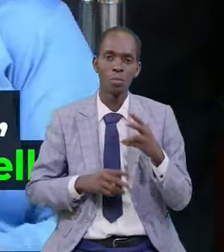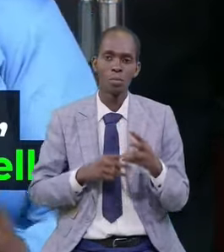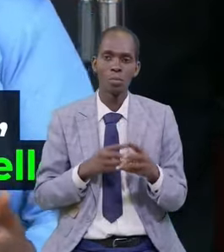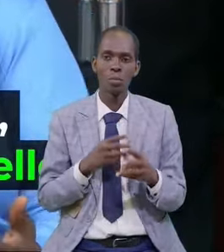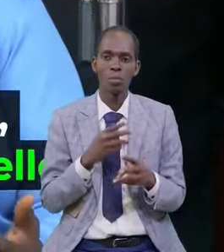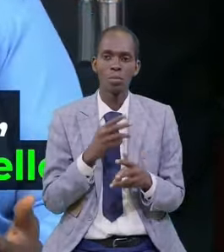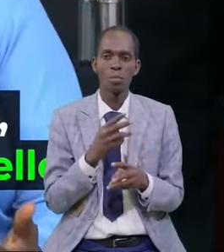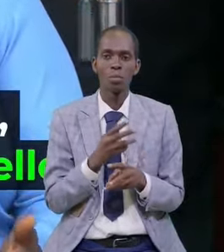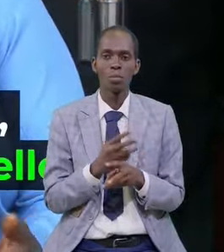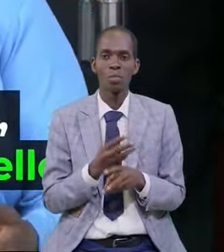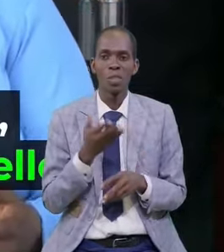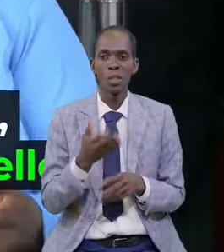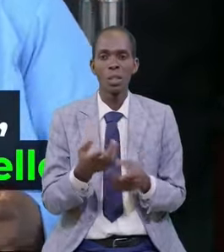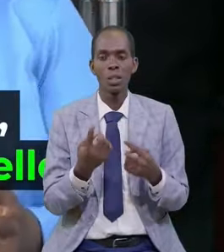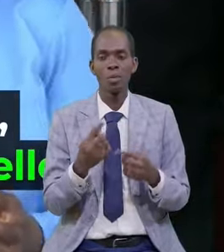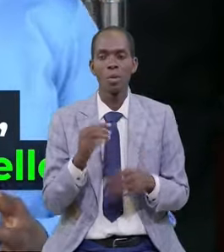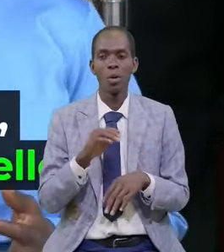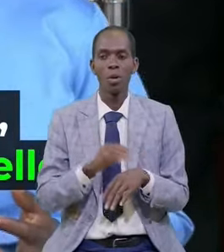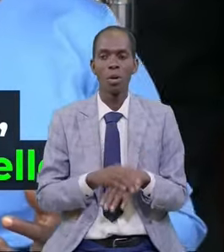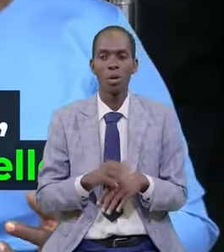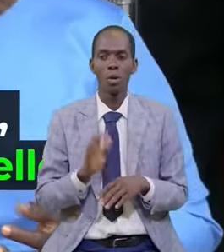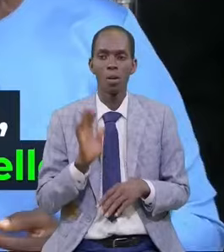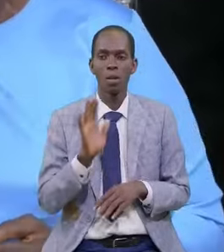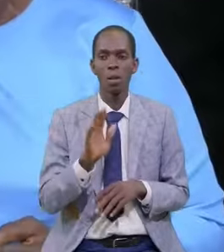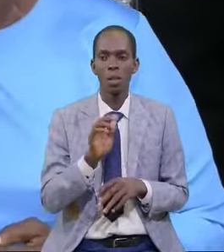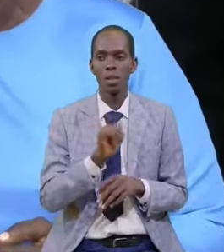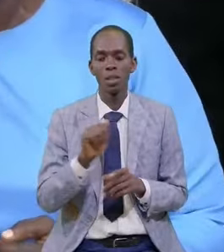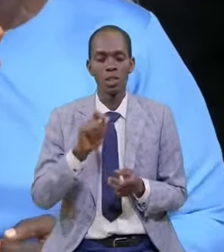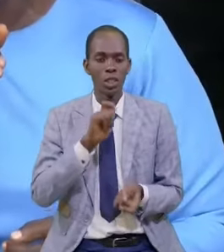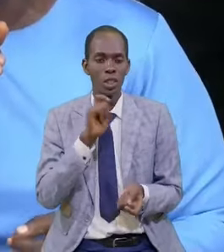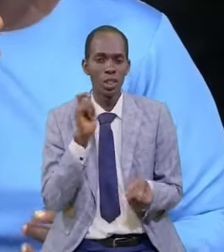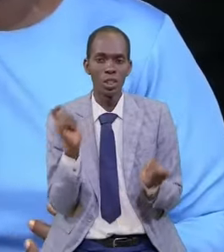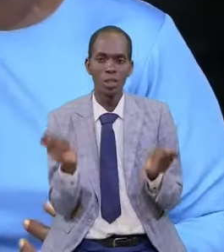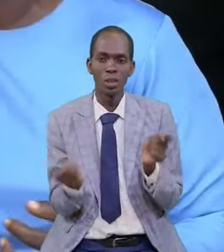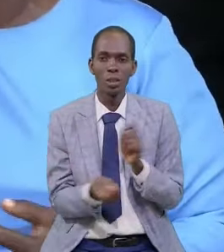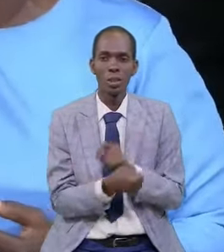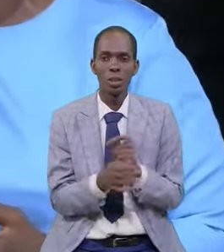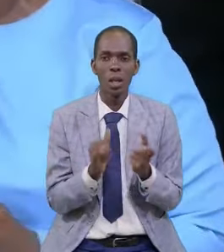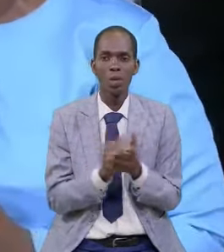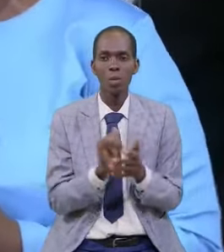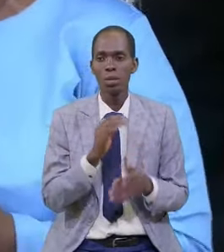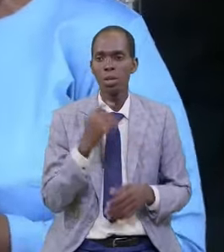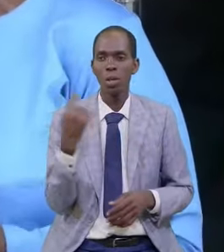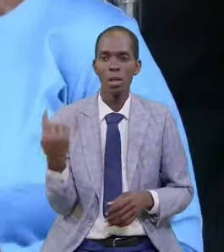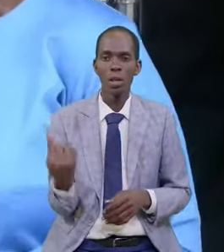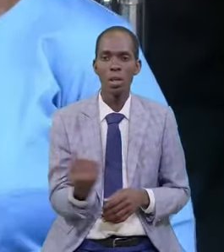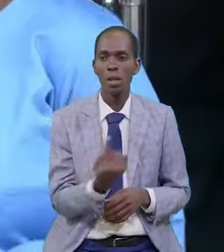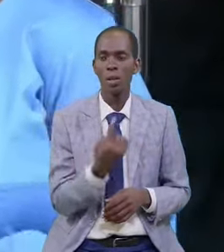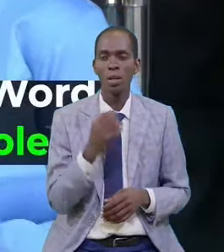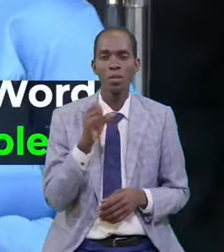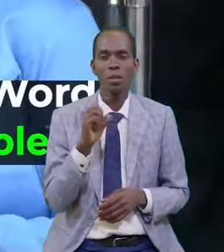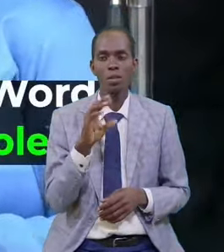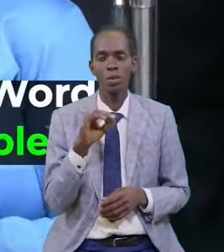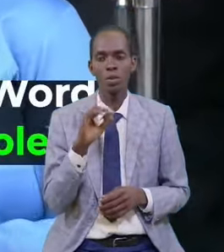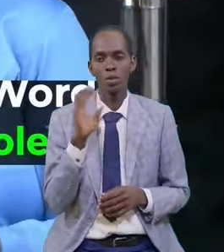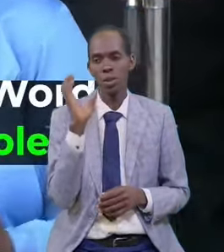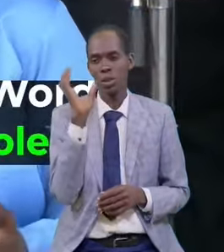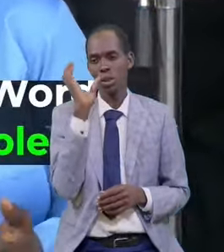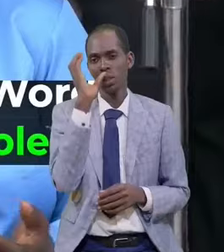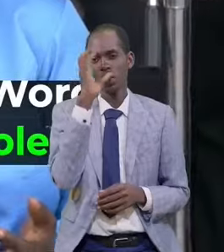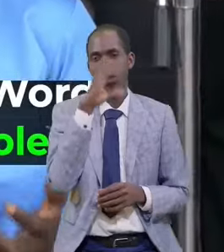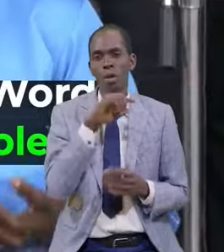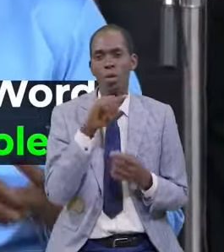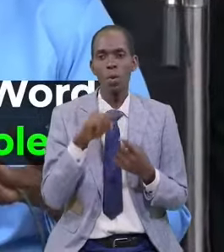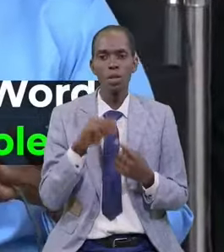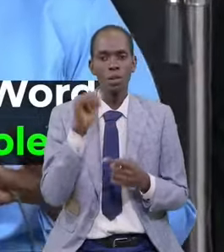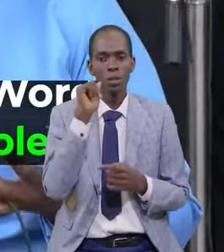World there came on horor change that was a so strange